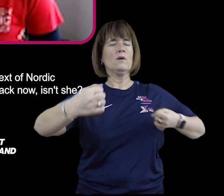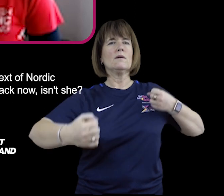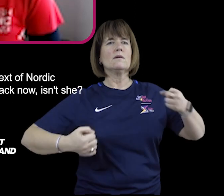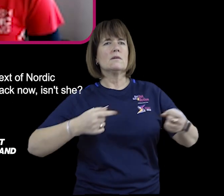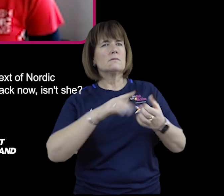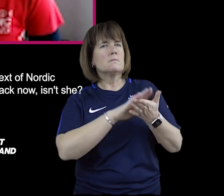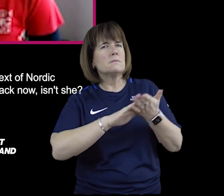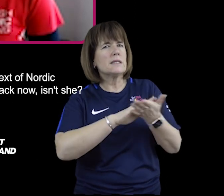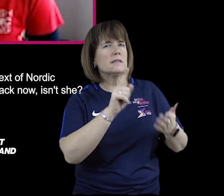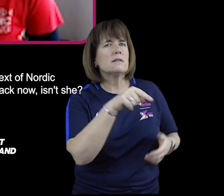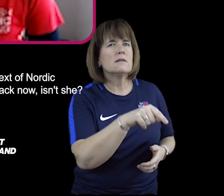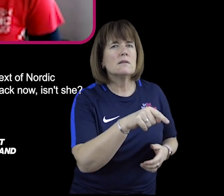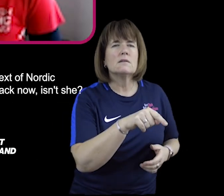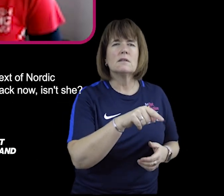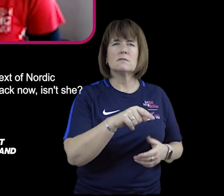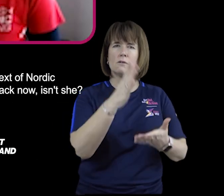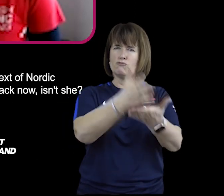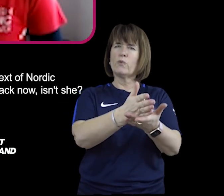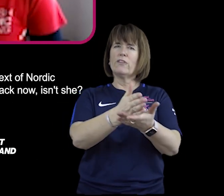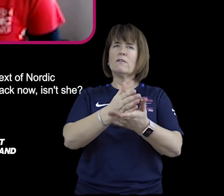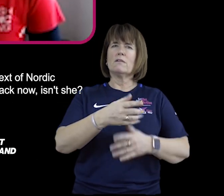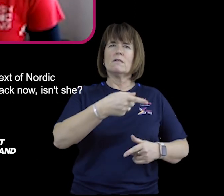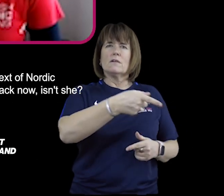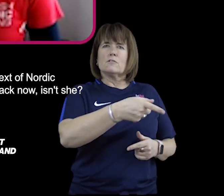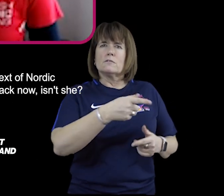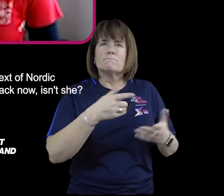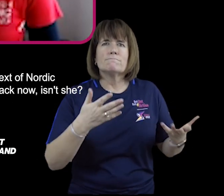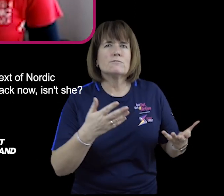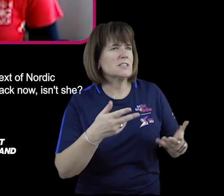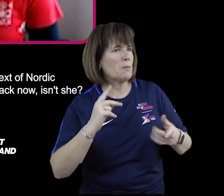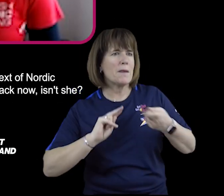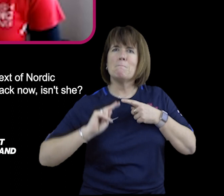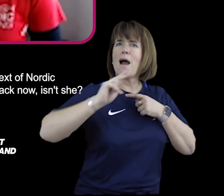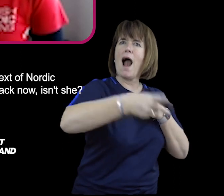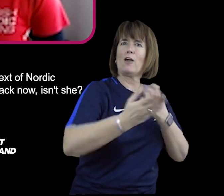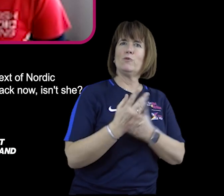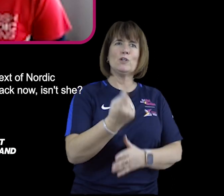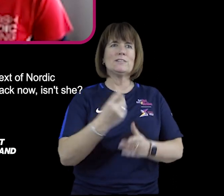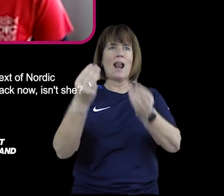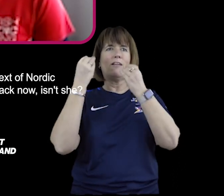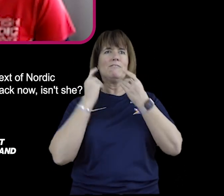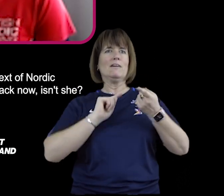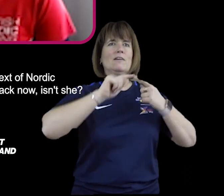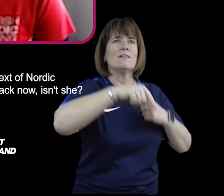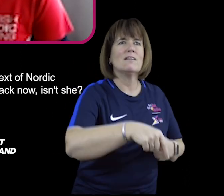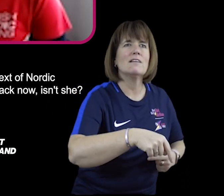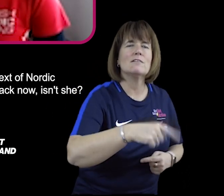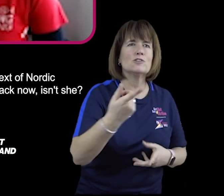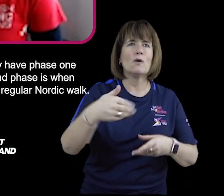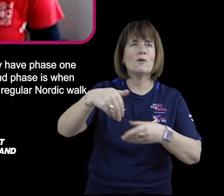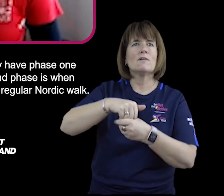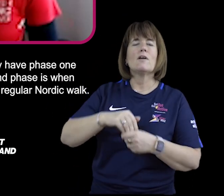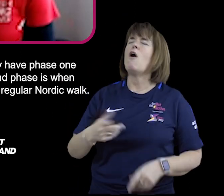Nordic Walking, what does that mean? Because quite frankly, she's definitely giving something back now, isn't she? She's no longer just a